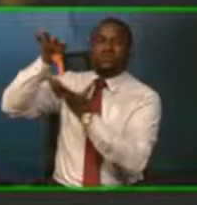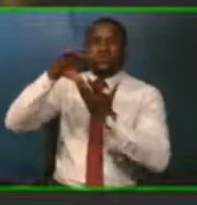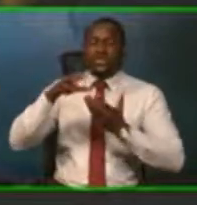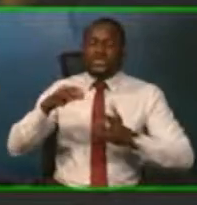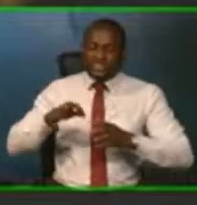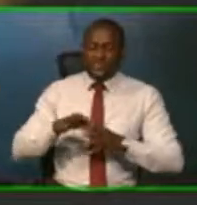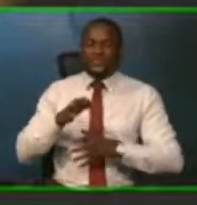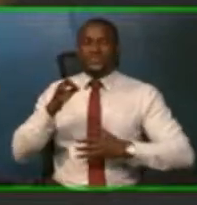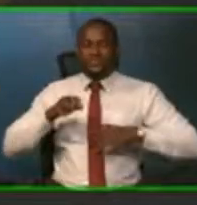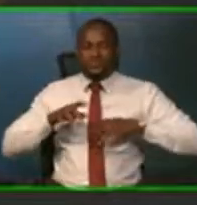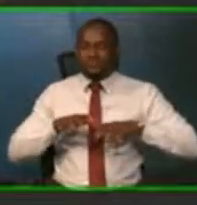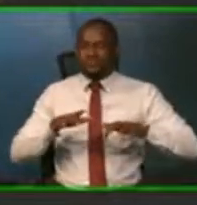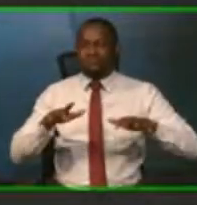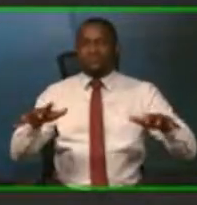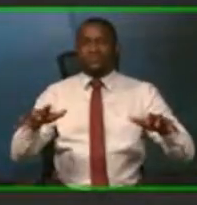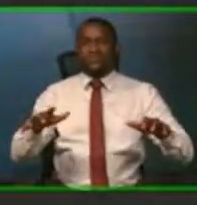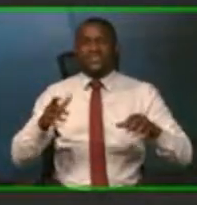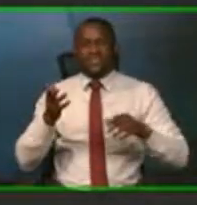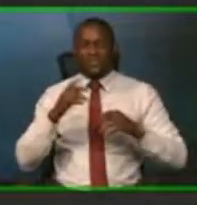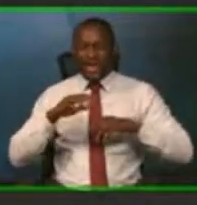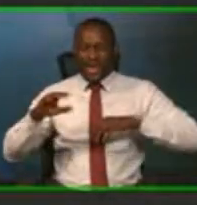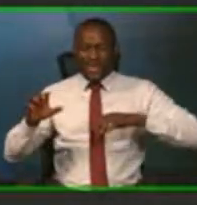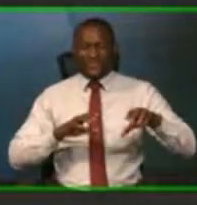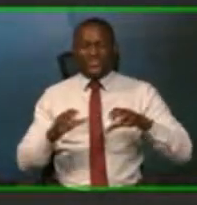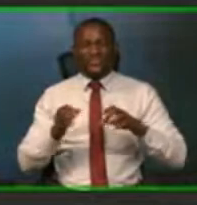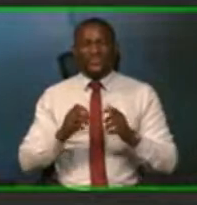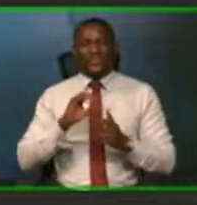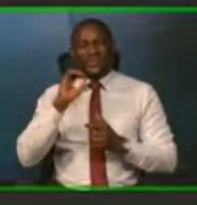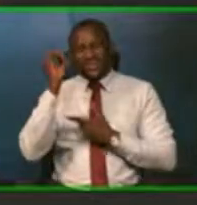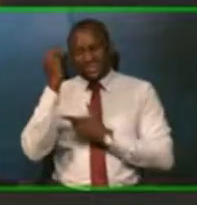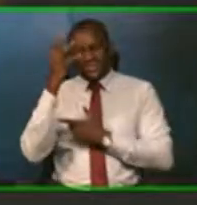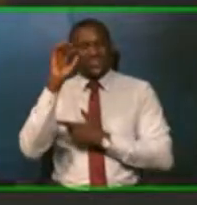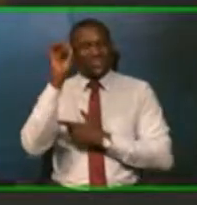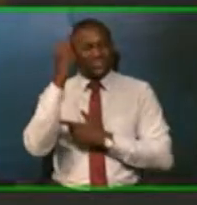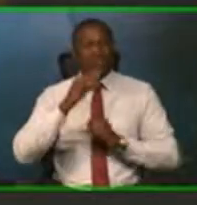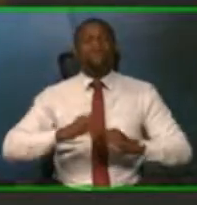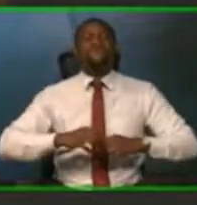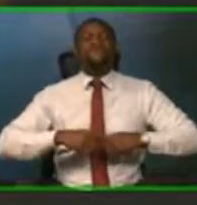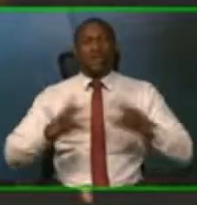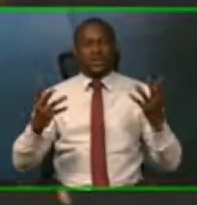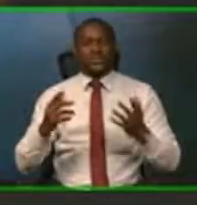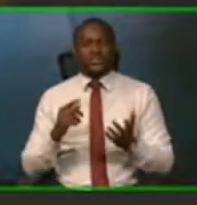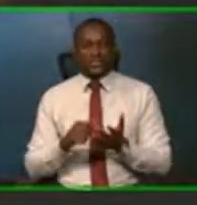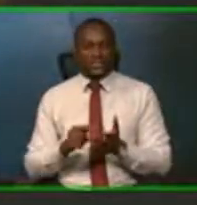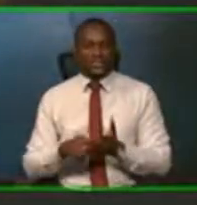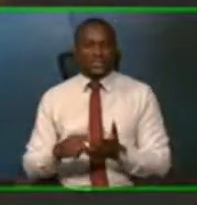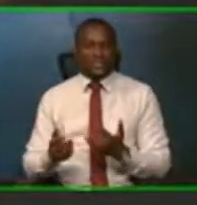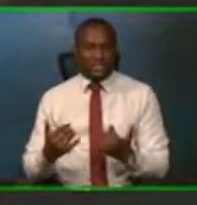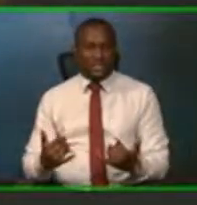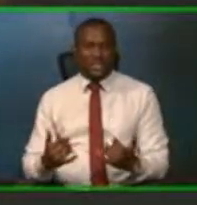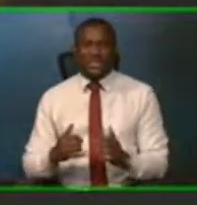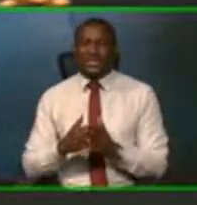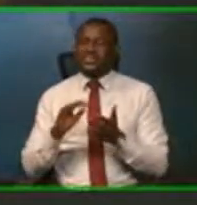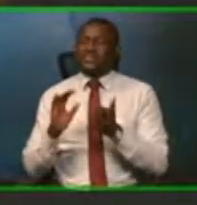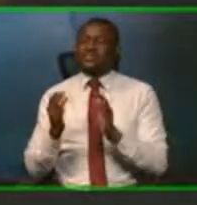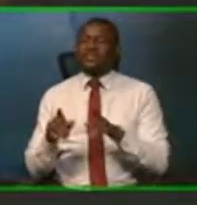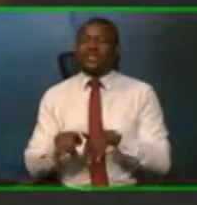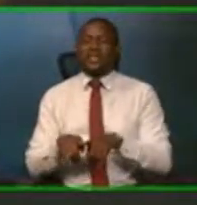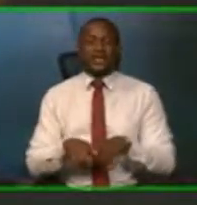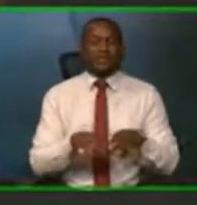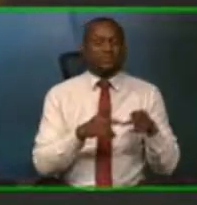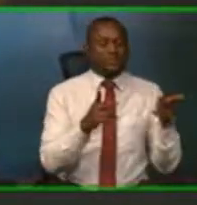There will be activations of graces, and it's like positionings. There are realms